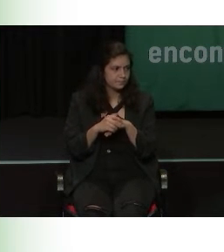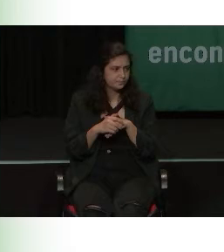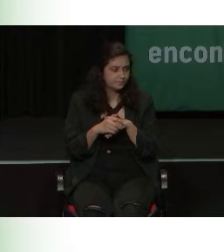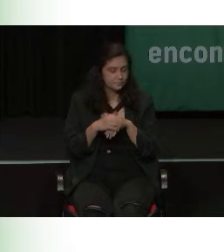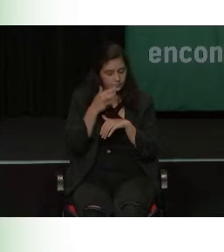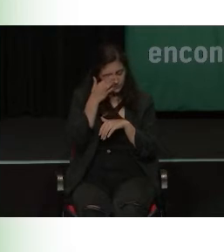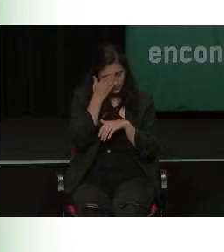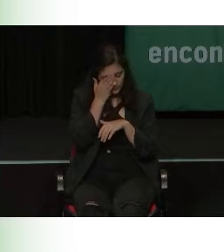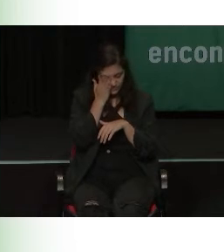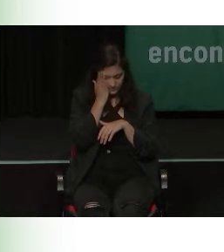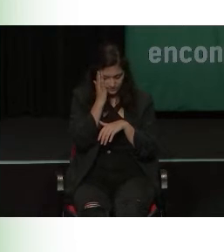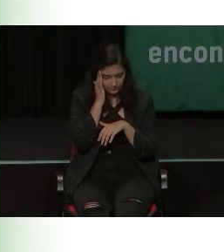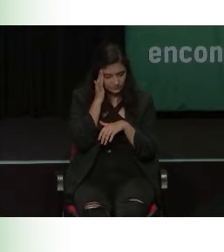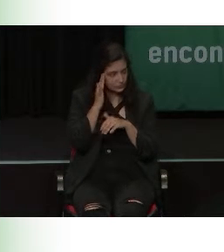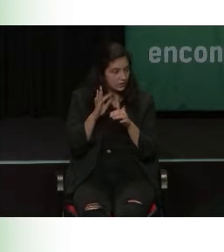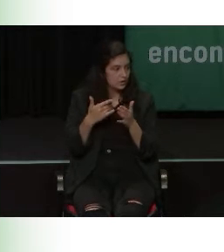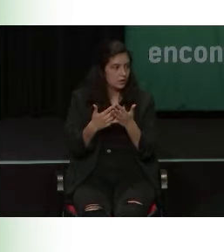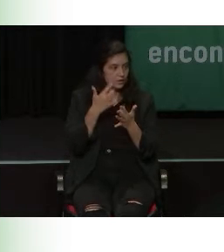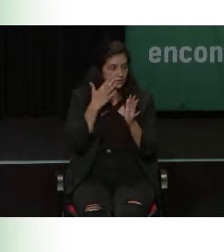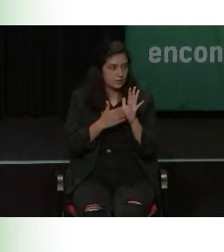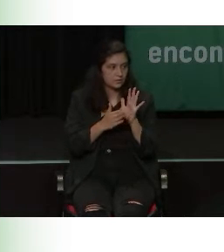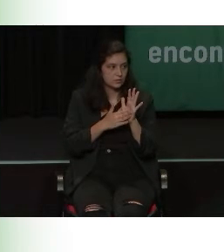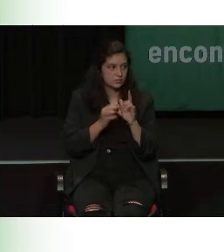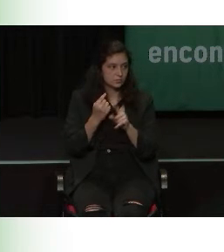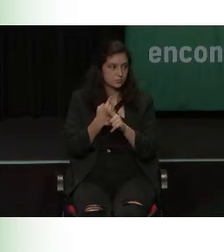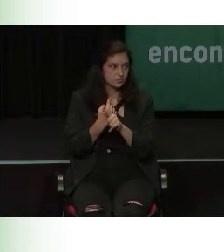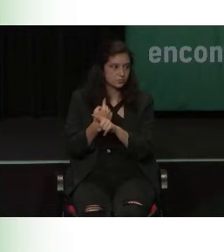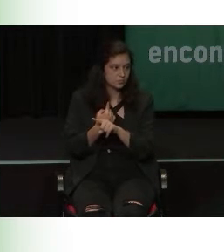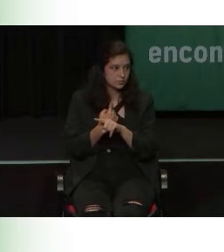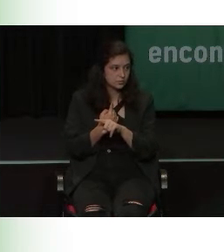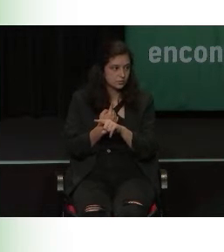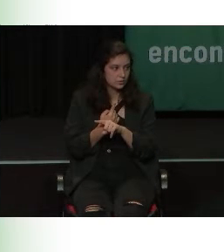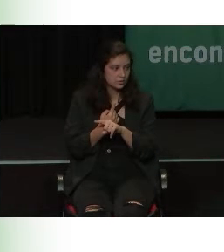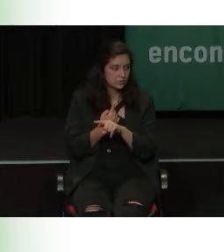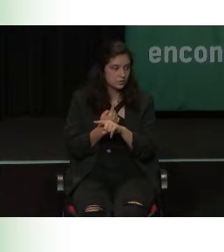It was also verified that by in silico studies that